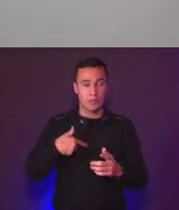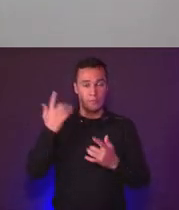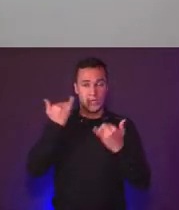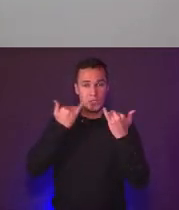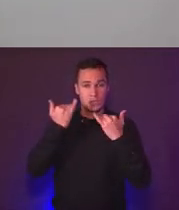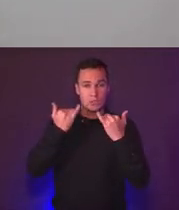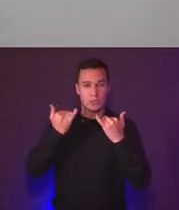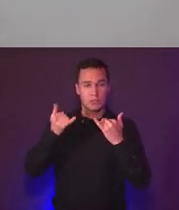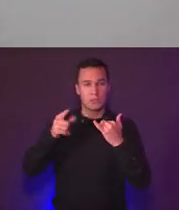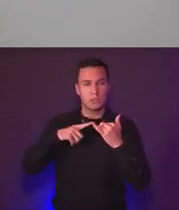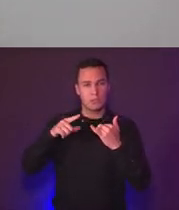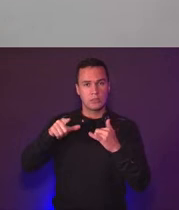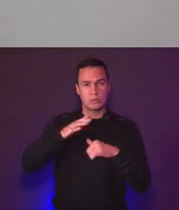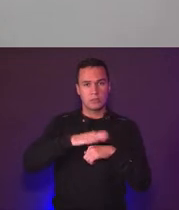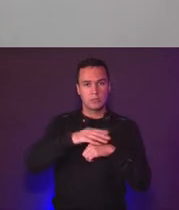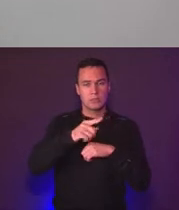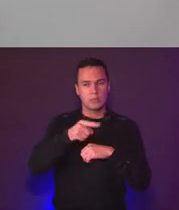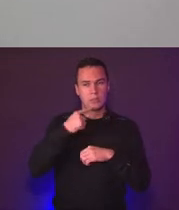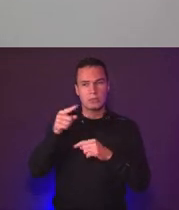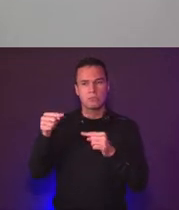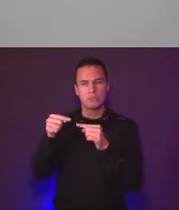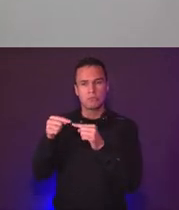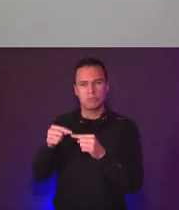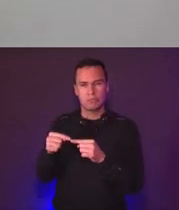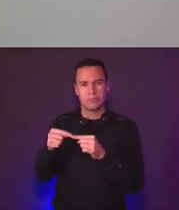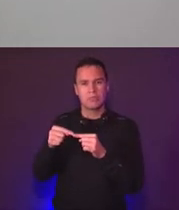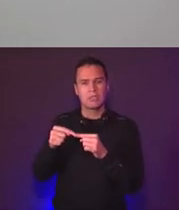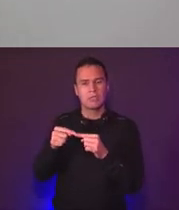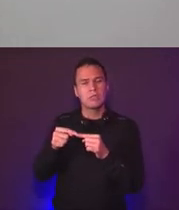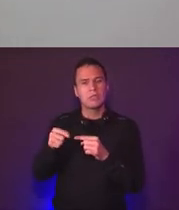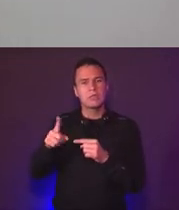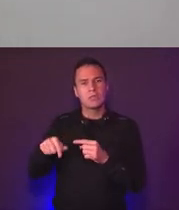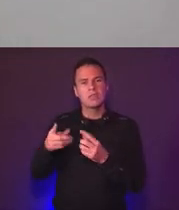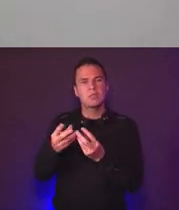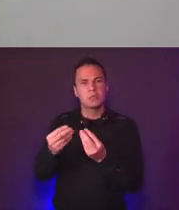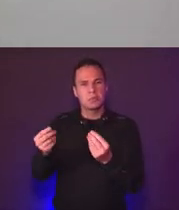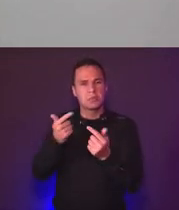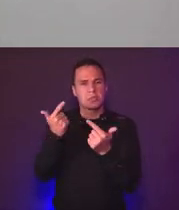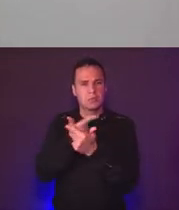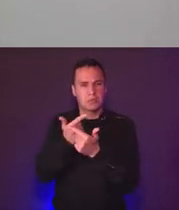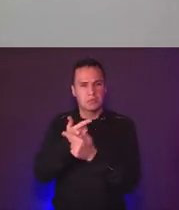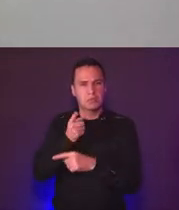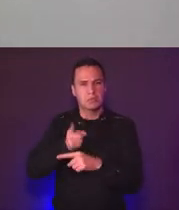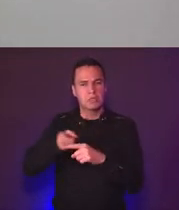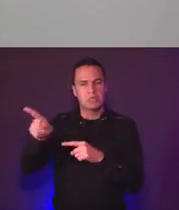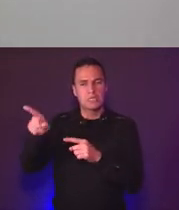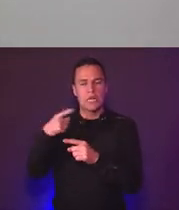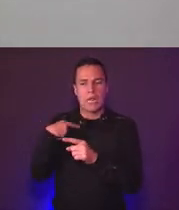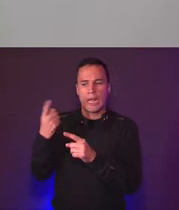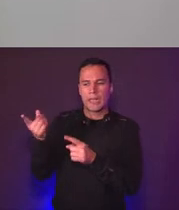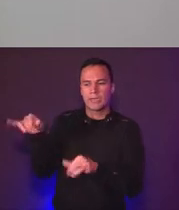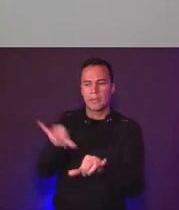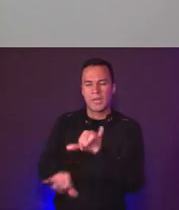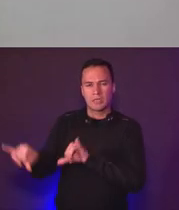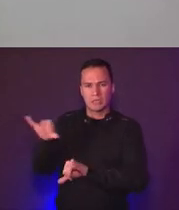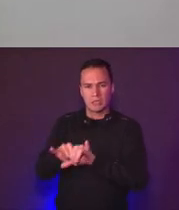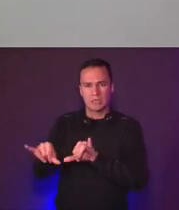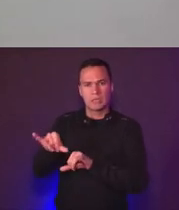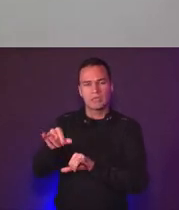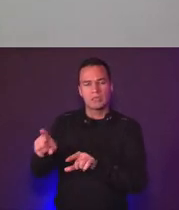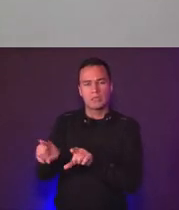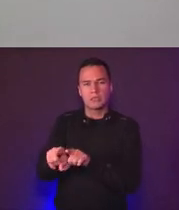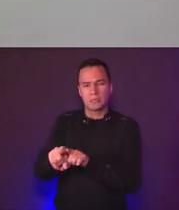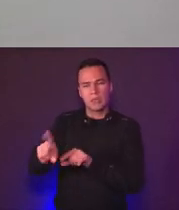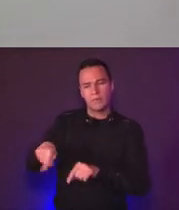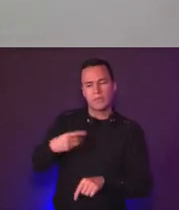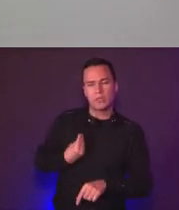their files for my analysis. It was so much more fun than organic chemistry. And I knew I was hooked for life